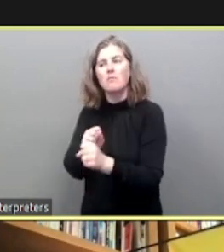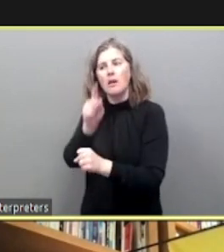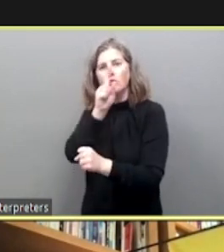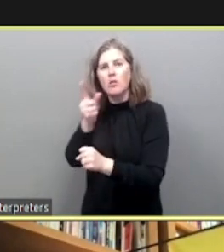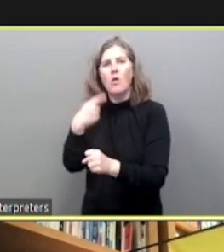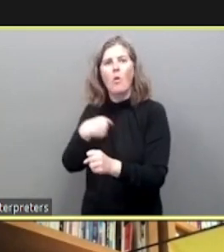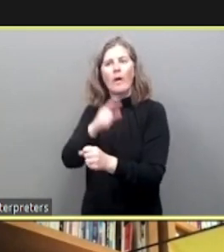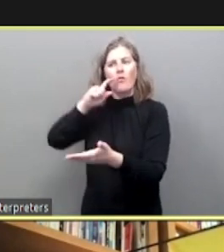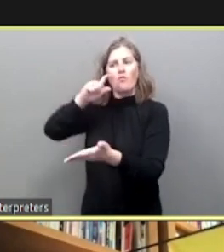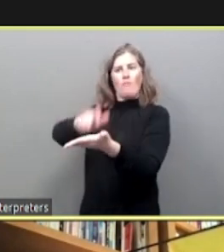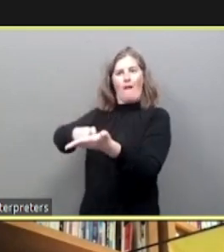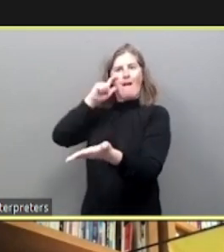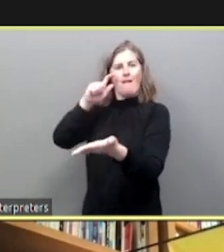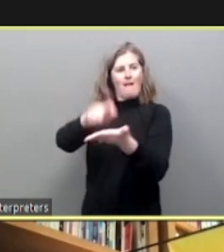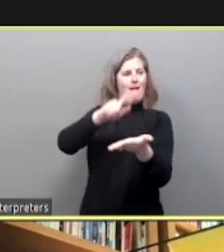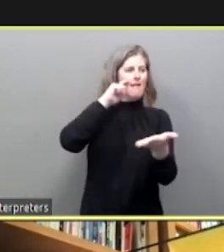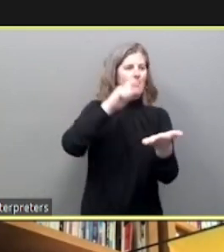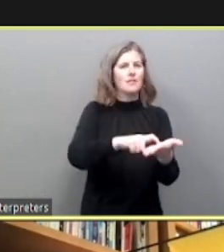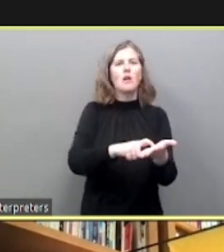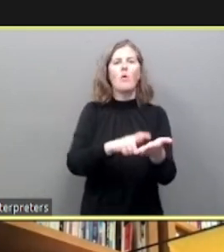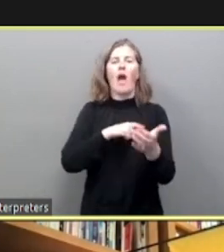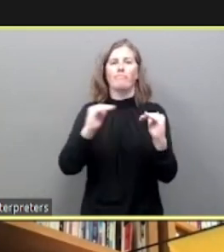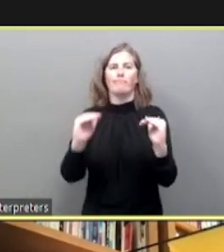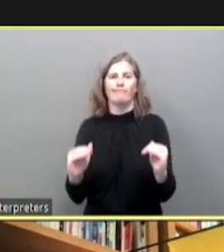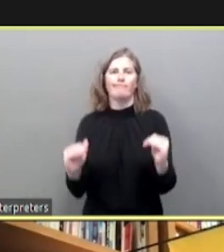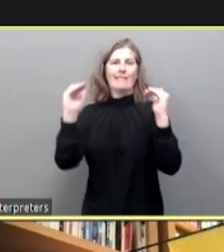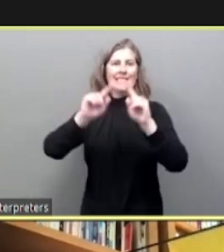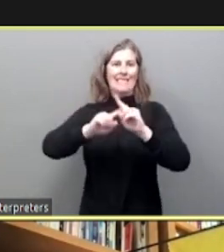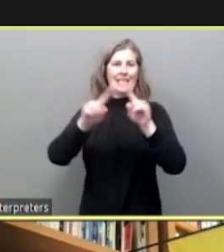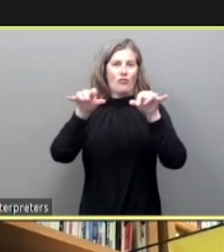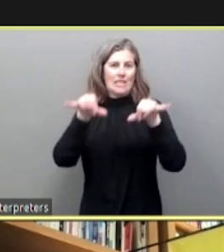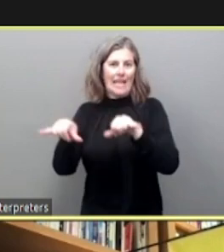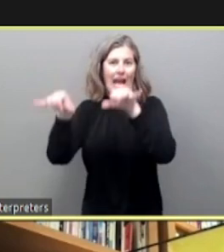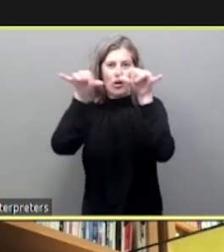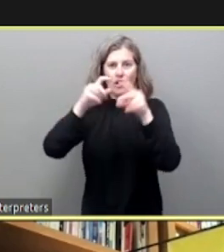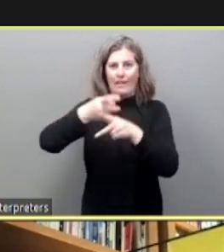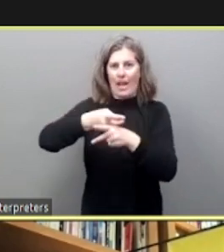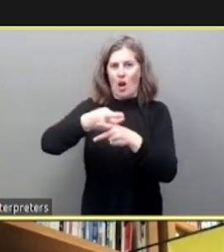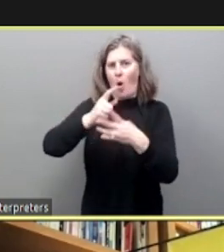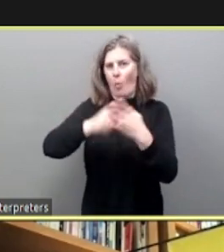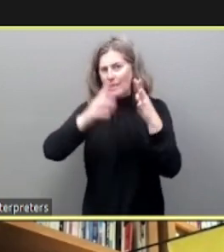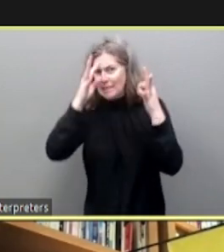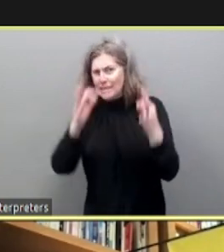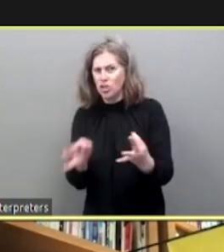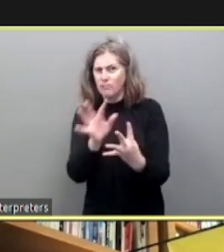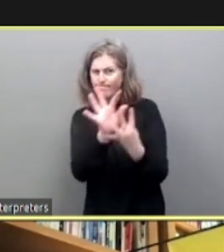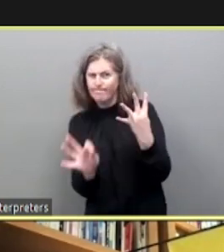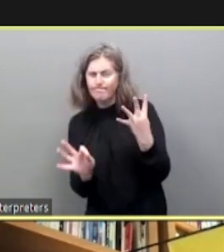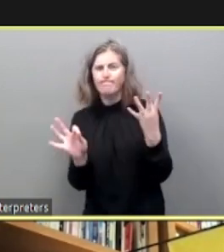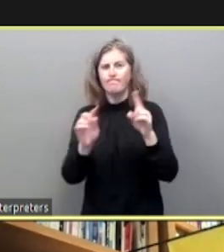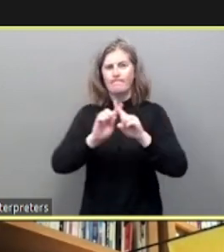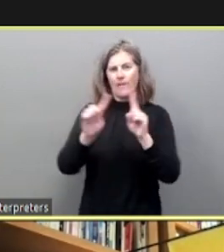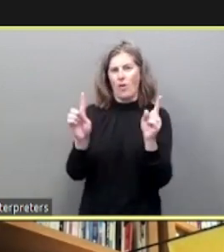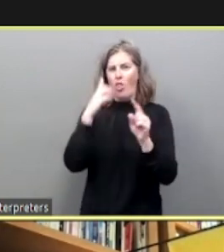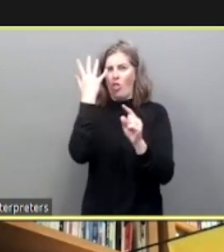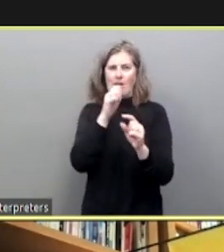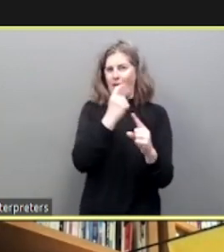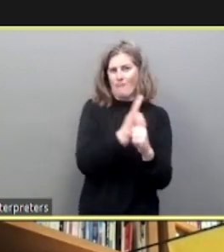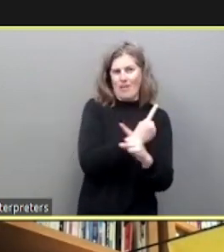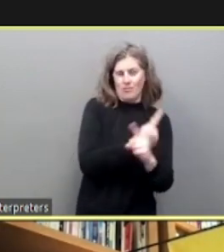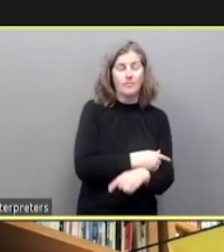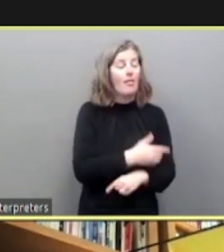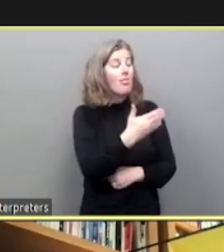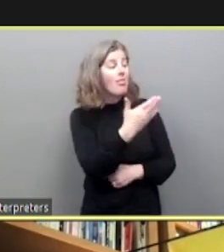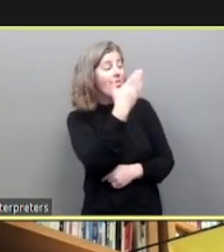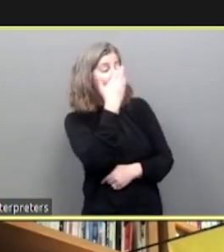all recognize that we're moving to a different standard of care in the state. And thanks so much for being with